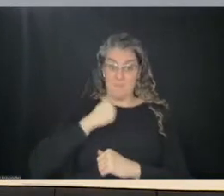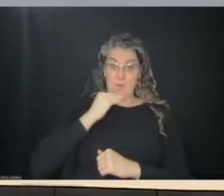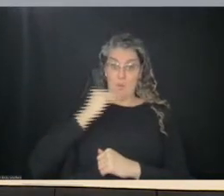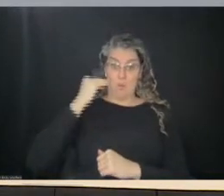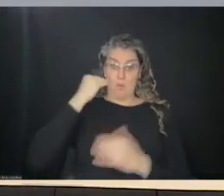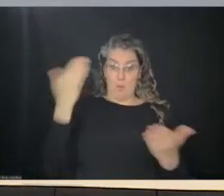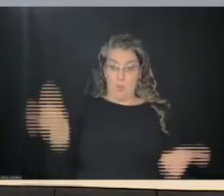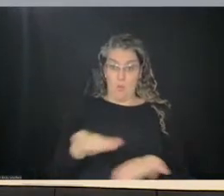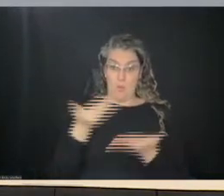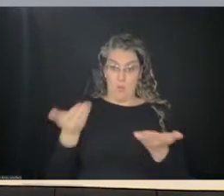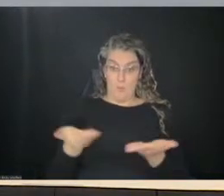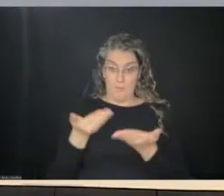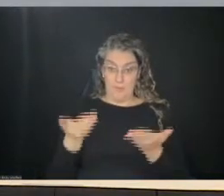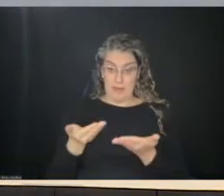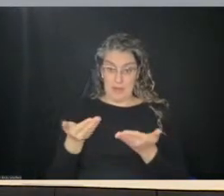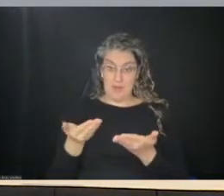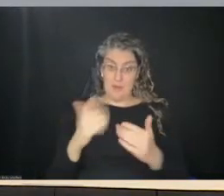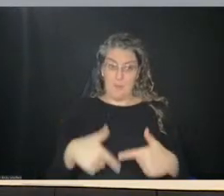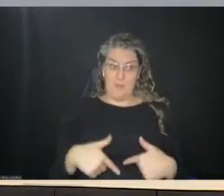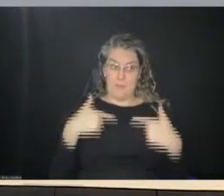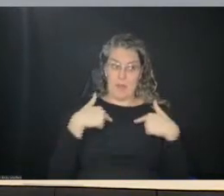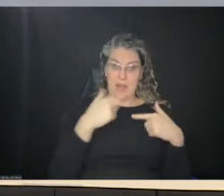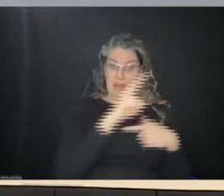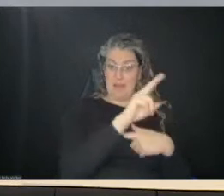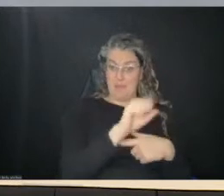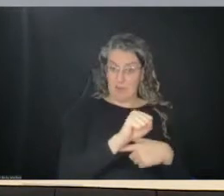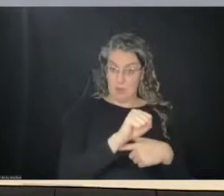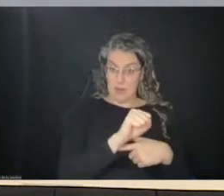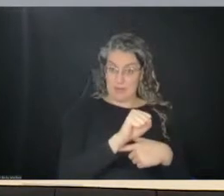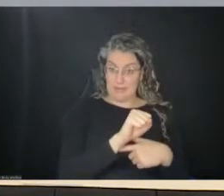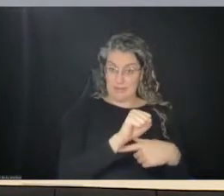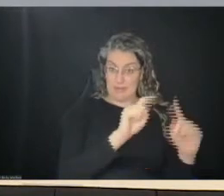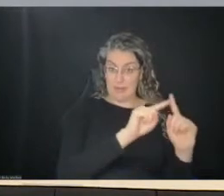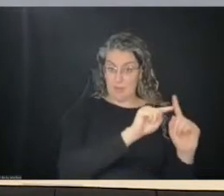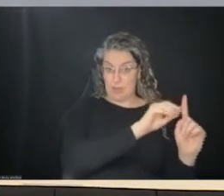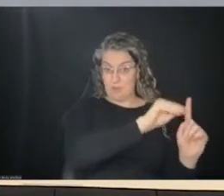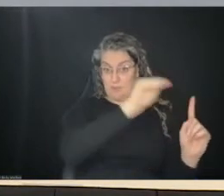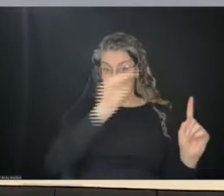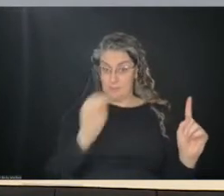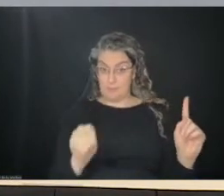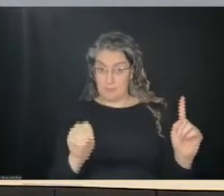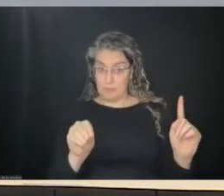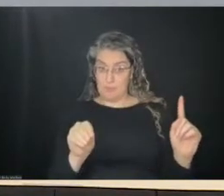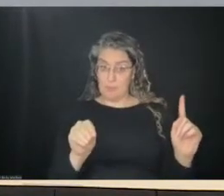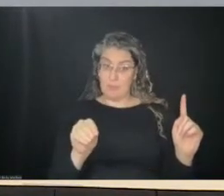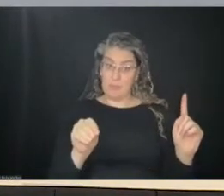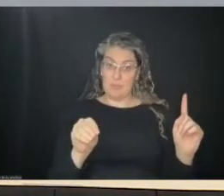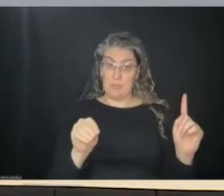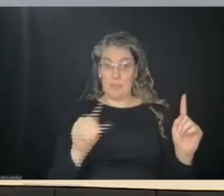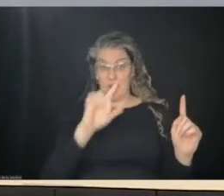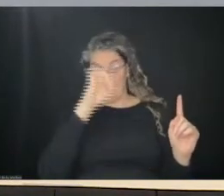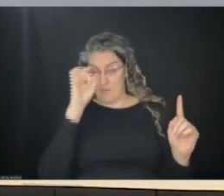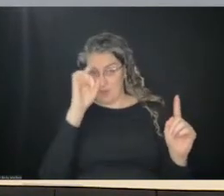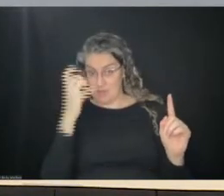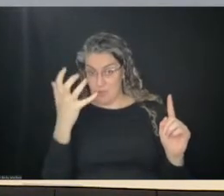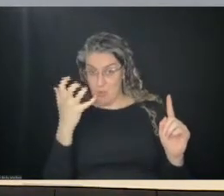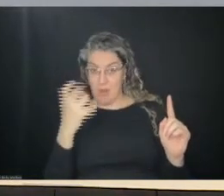in the U.S., for instance, and when the federal border opens, you would make the